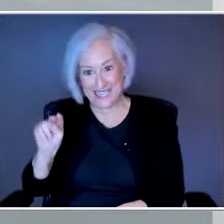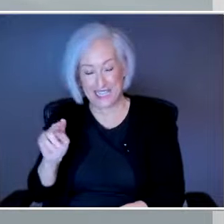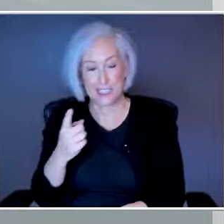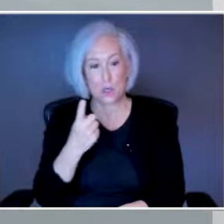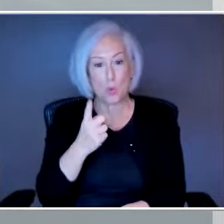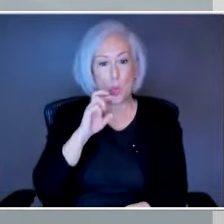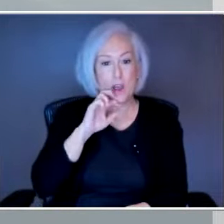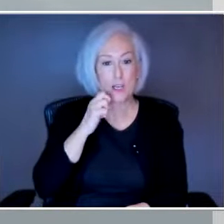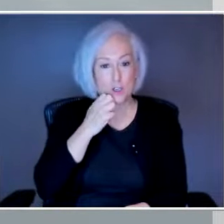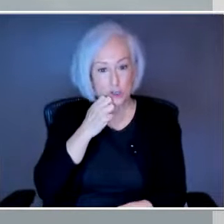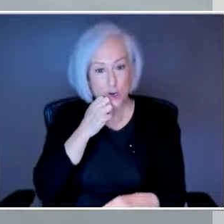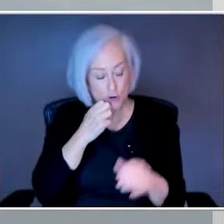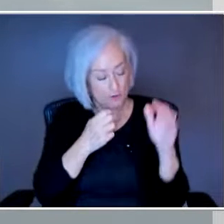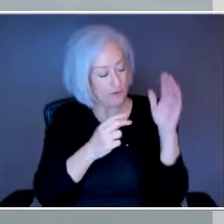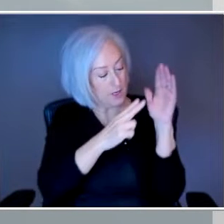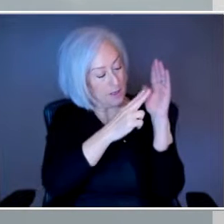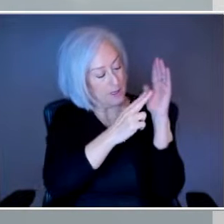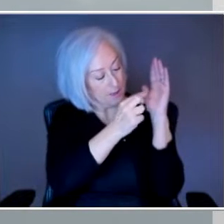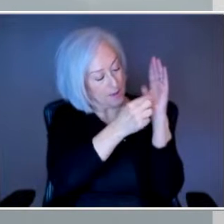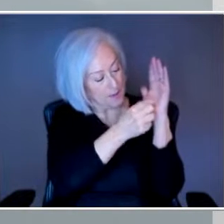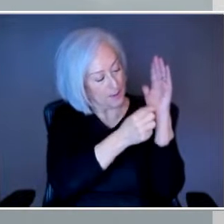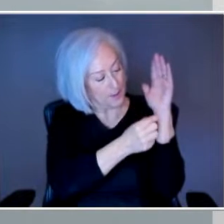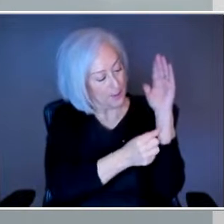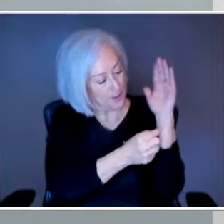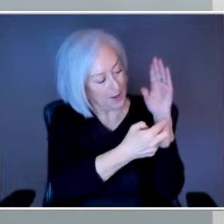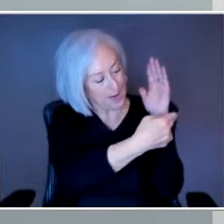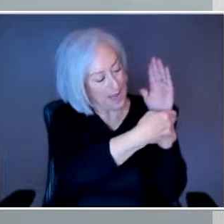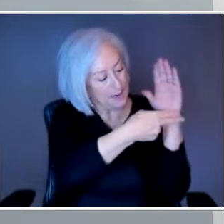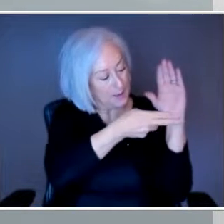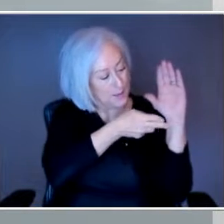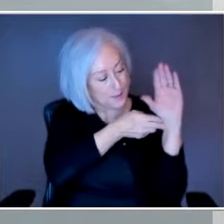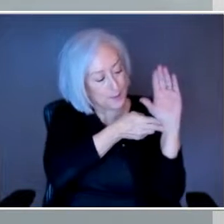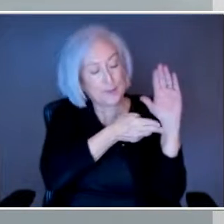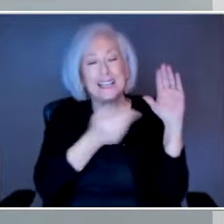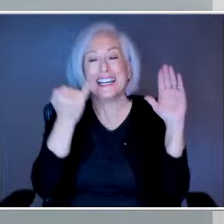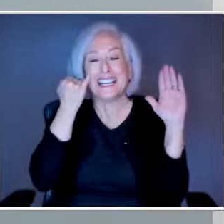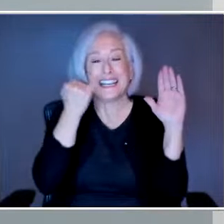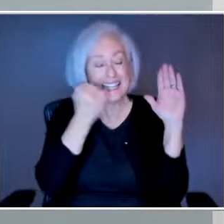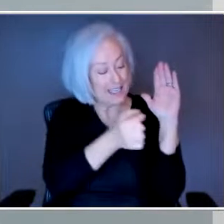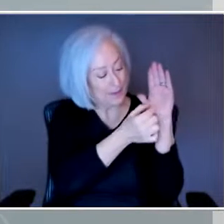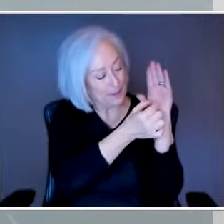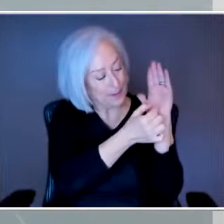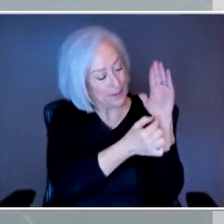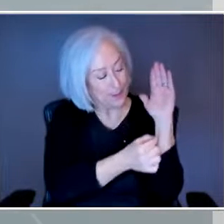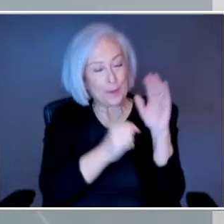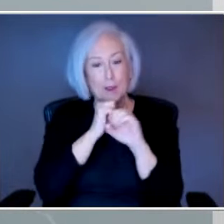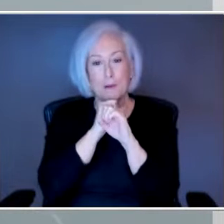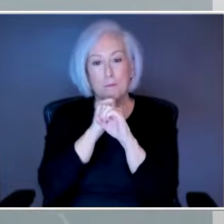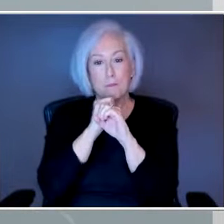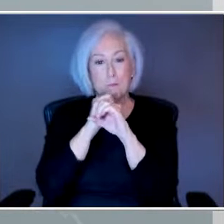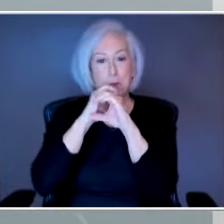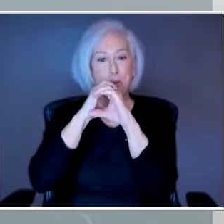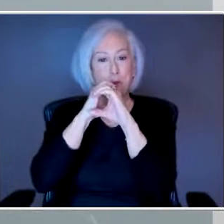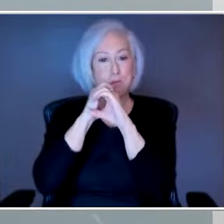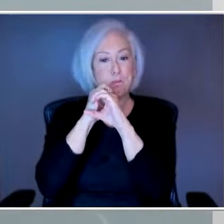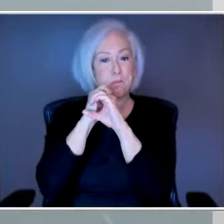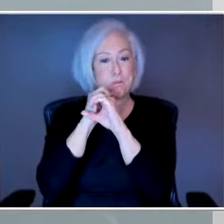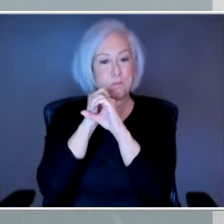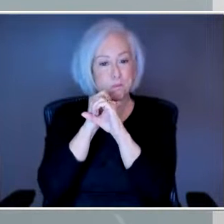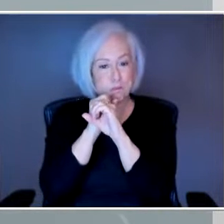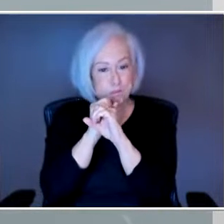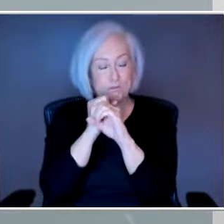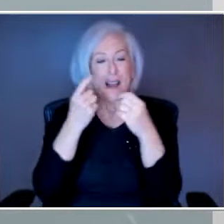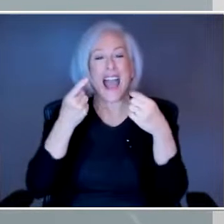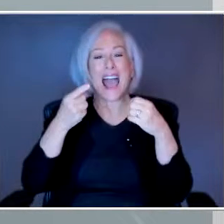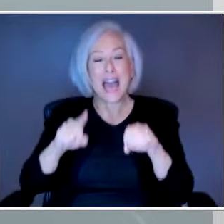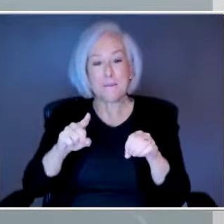ligament. And when you get anything that increases swelling or increases the volume inside of that tunnel, the nerve inside of it, which is really